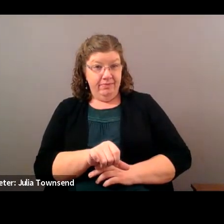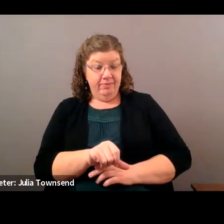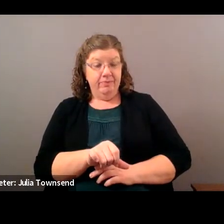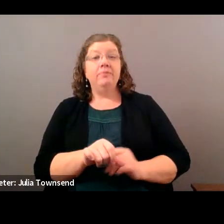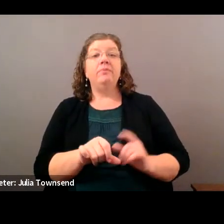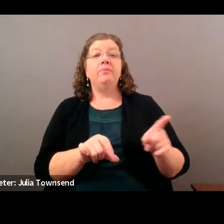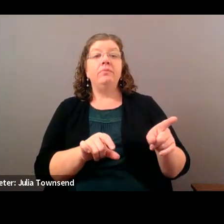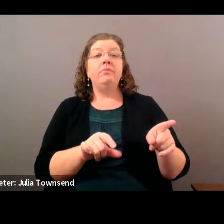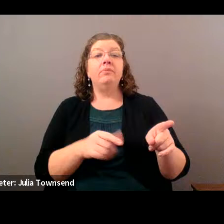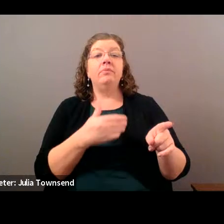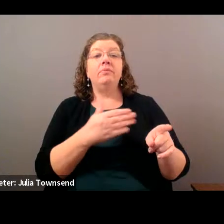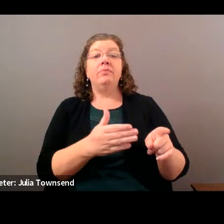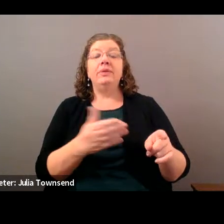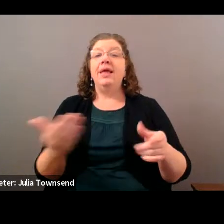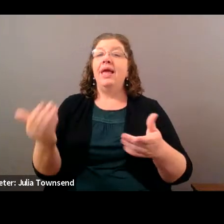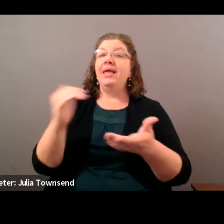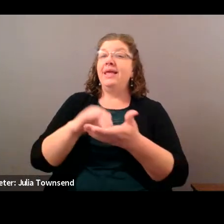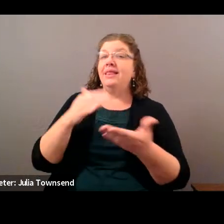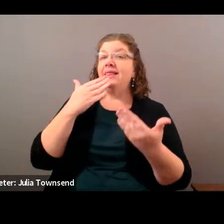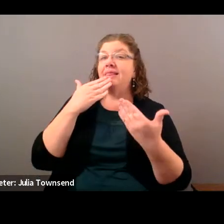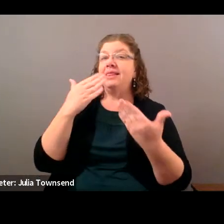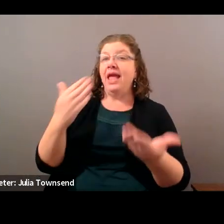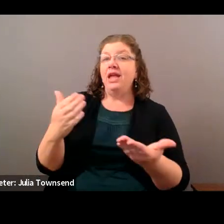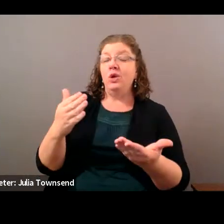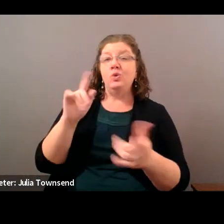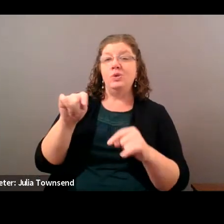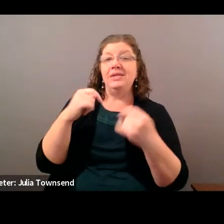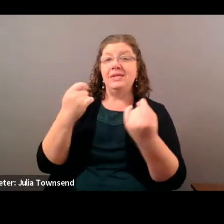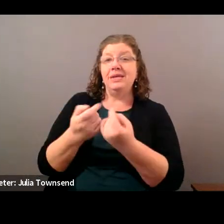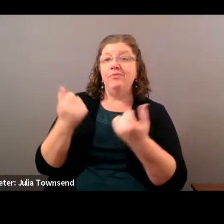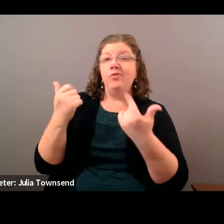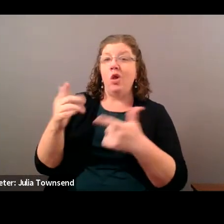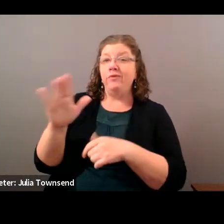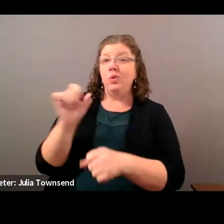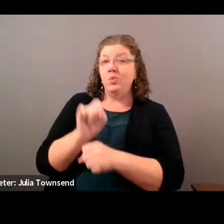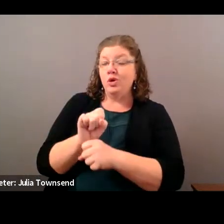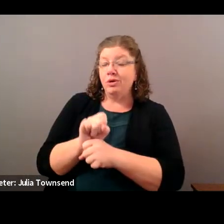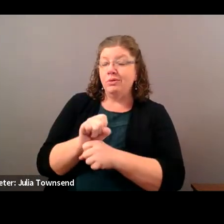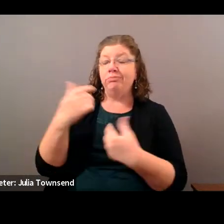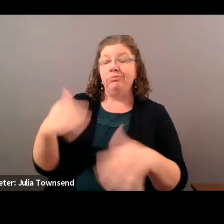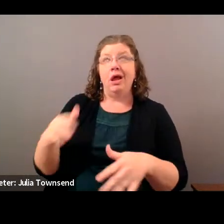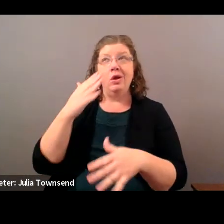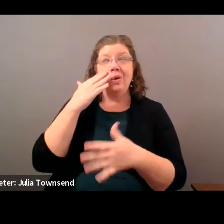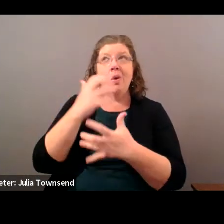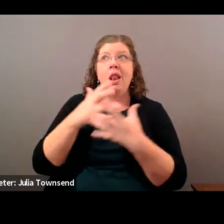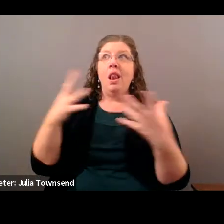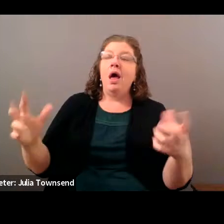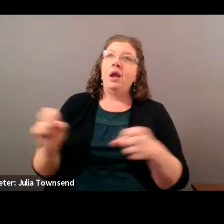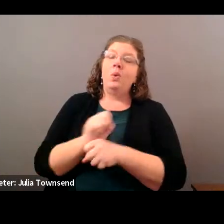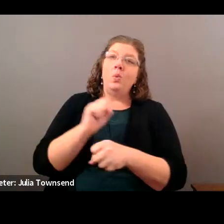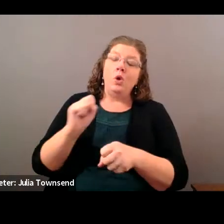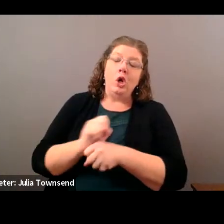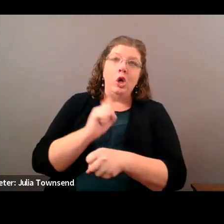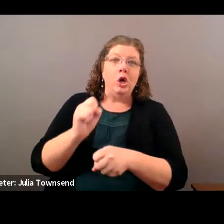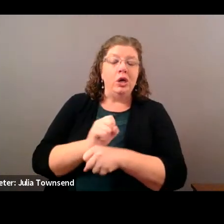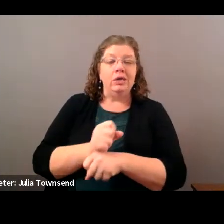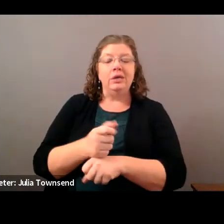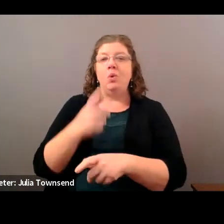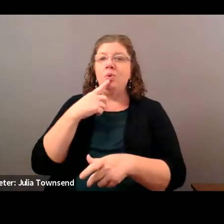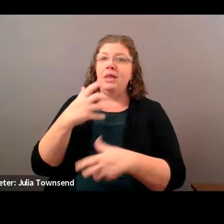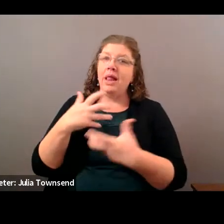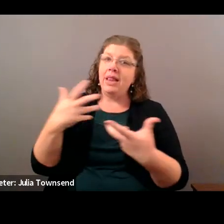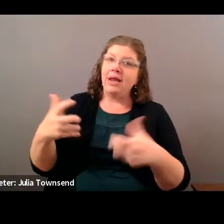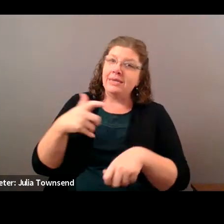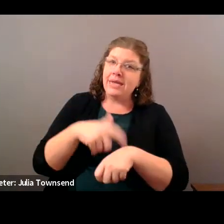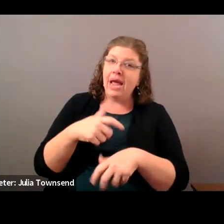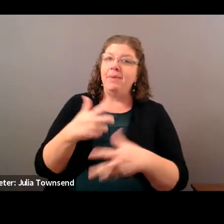Yes, please. Yeah, again, thank you to the team for all your work. I know this takes a lot of work, a lot of time, and a lot of